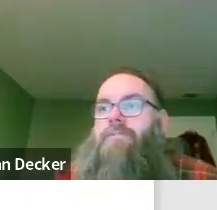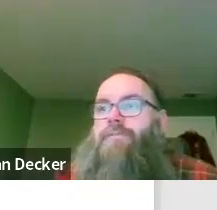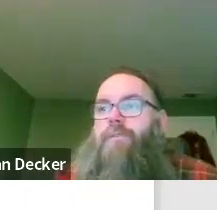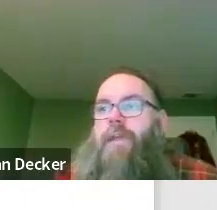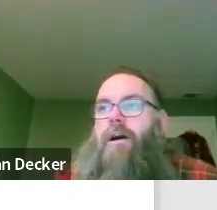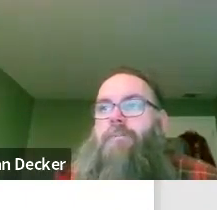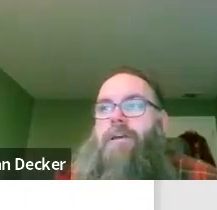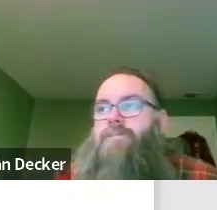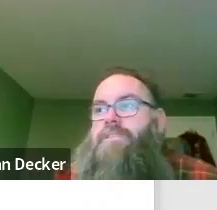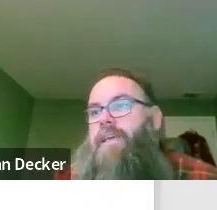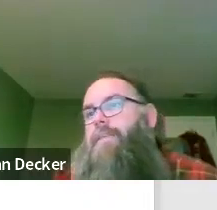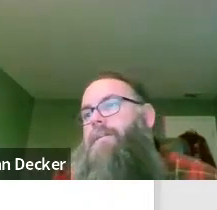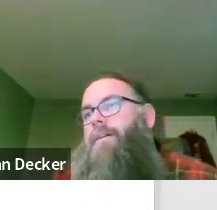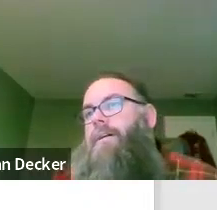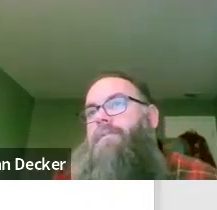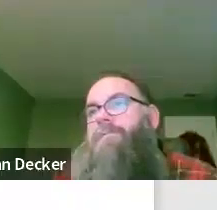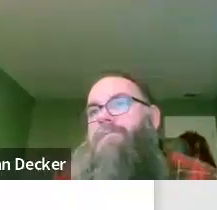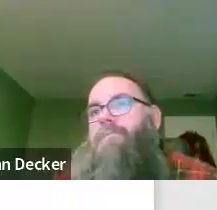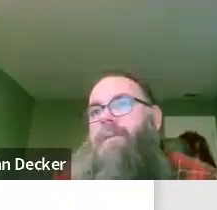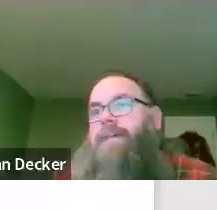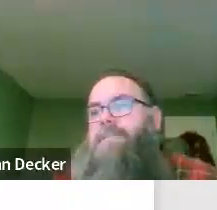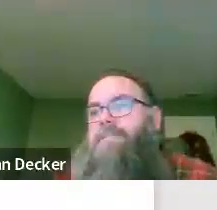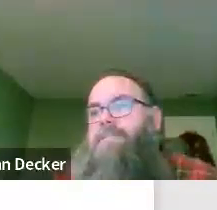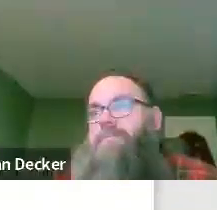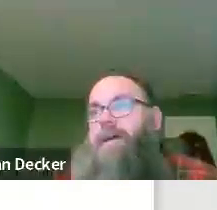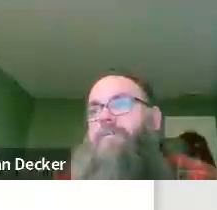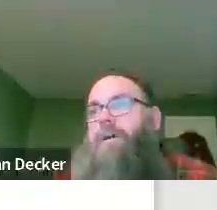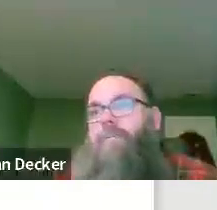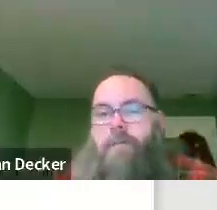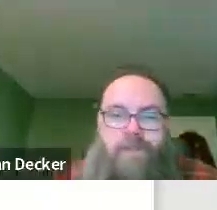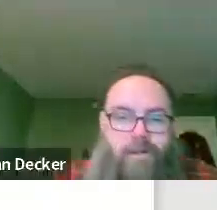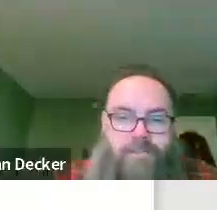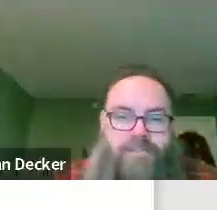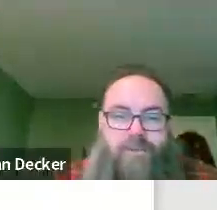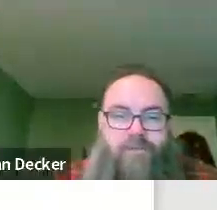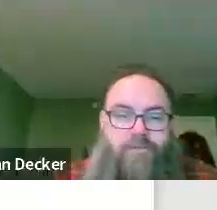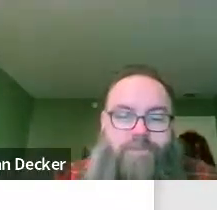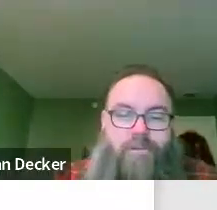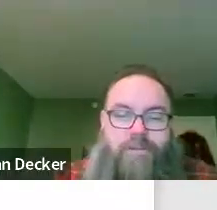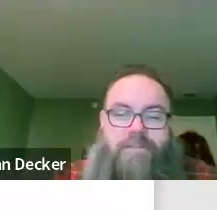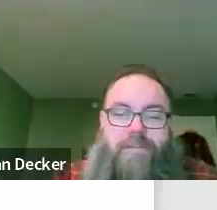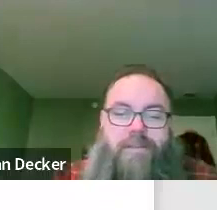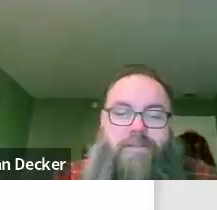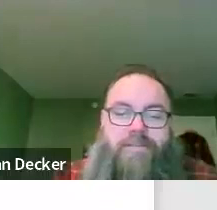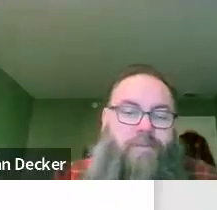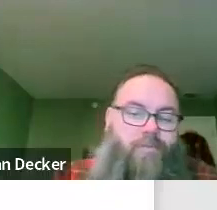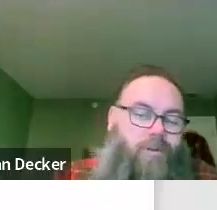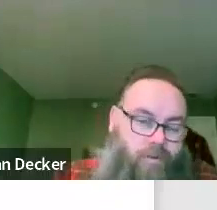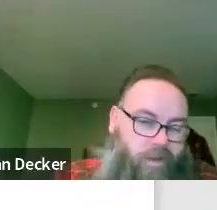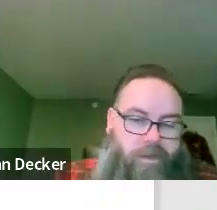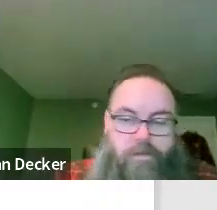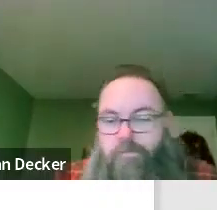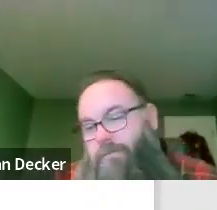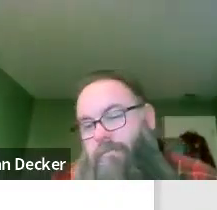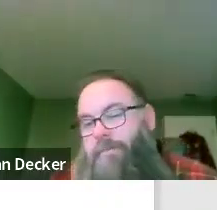it allows for a common understanding of, in essence, how a rate methodology is built for the service. Some